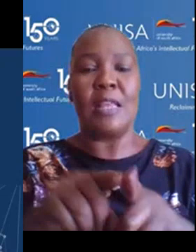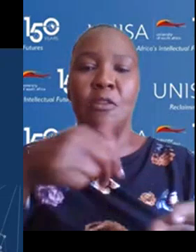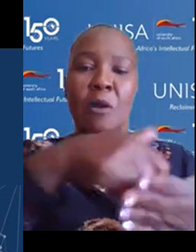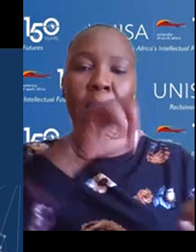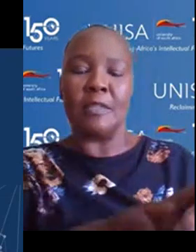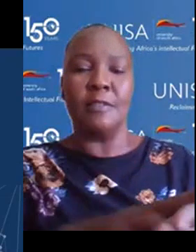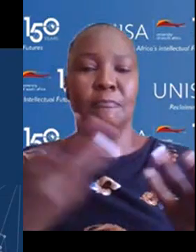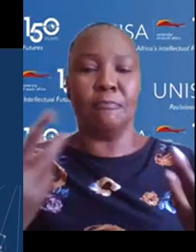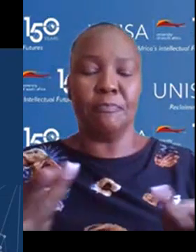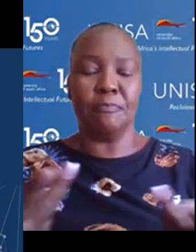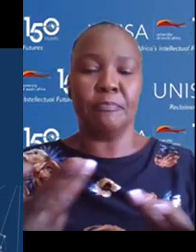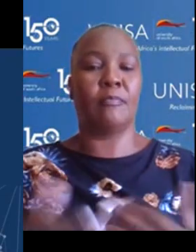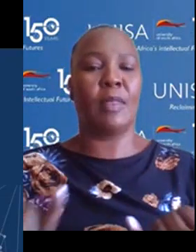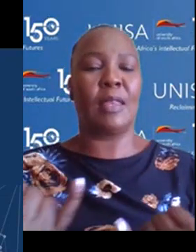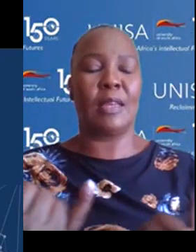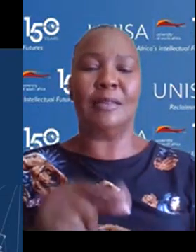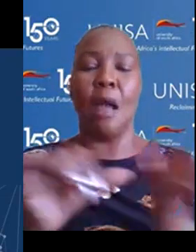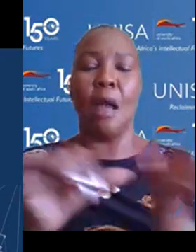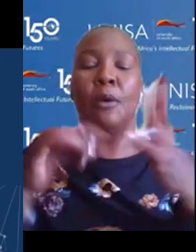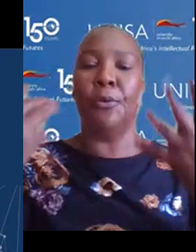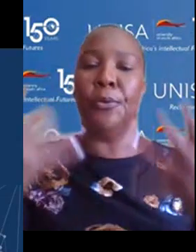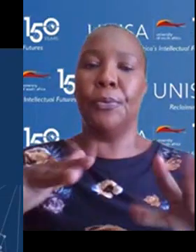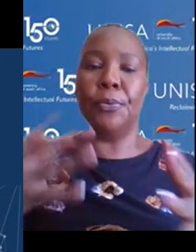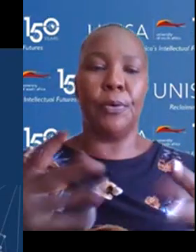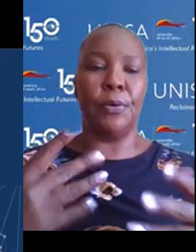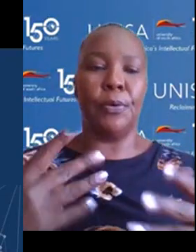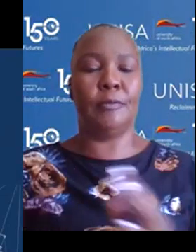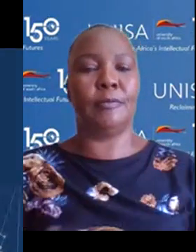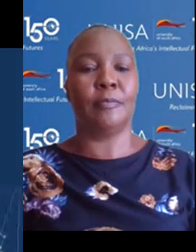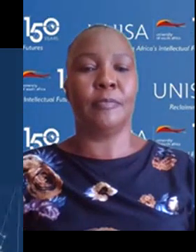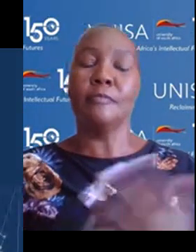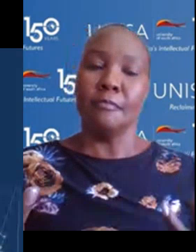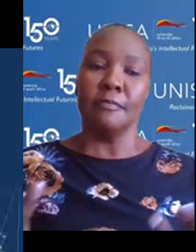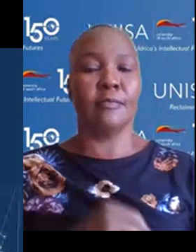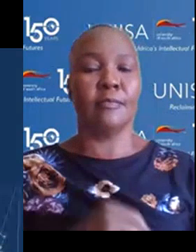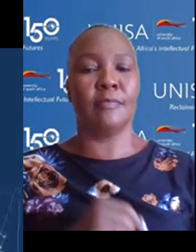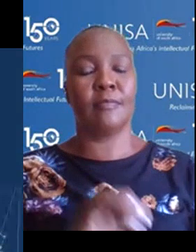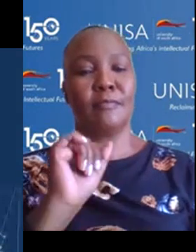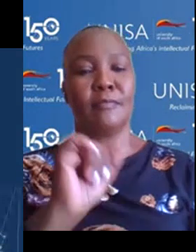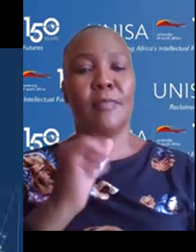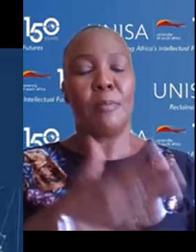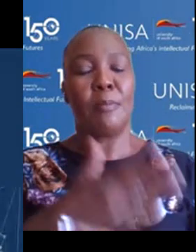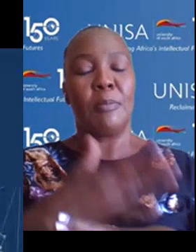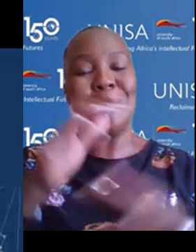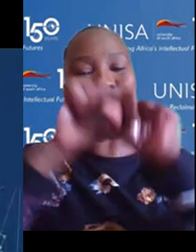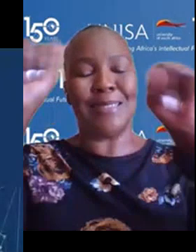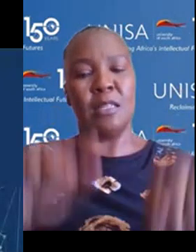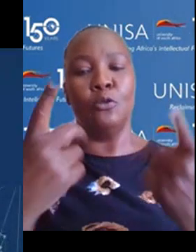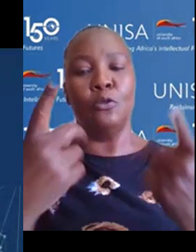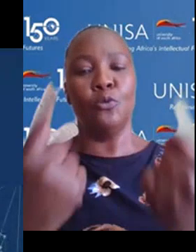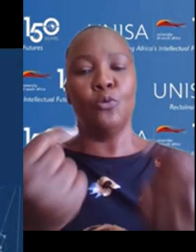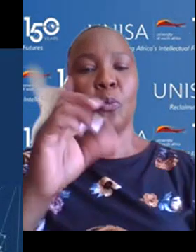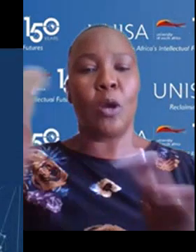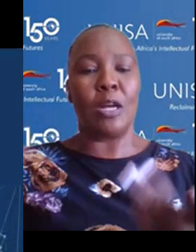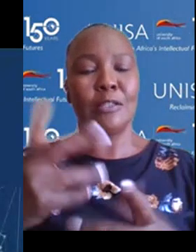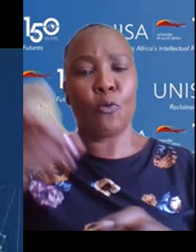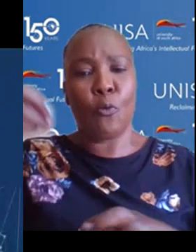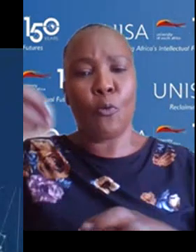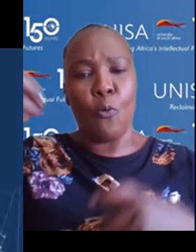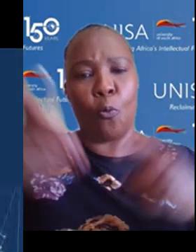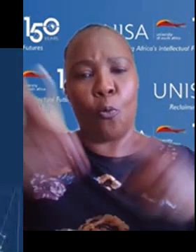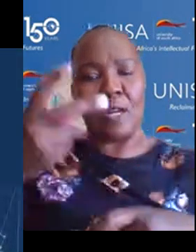applications. So it's very, very important. So really, what does your operating system do? Well, it controls the